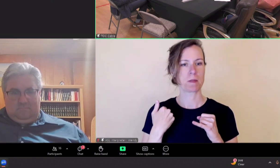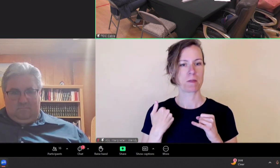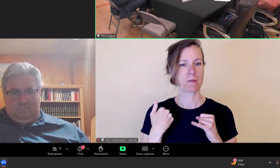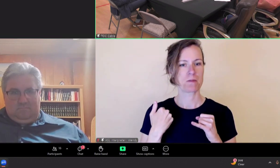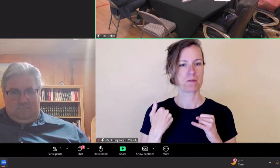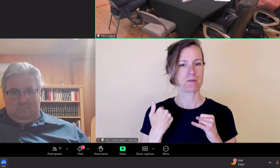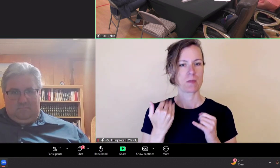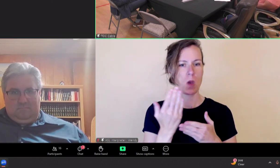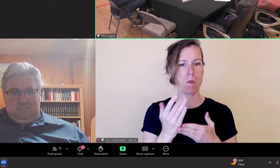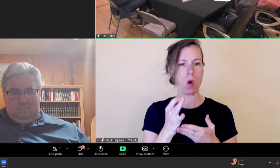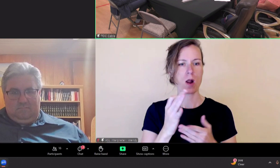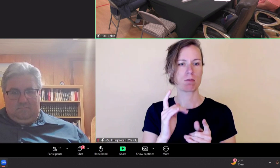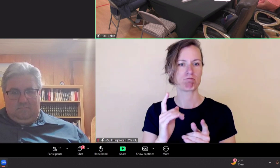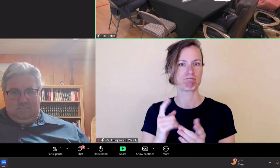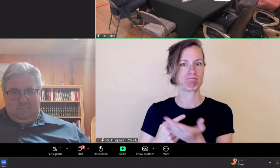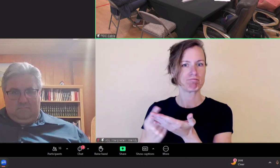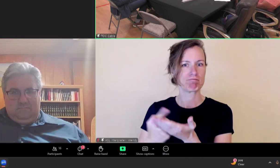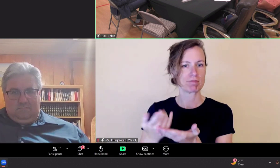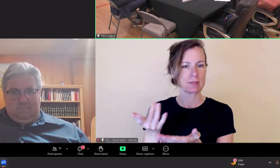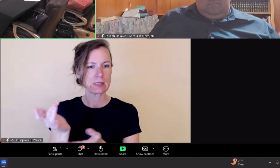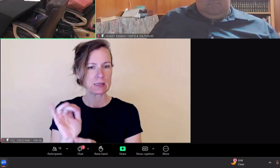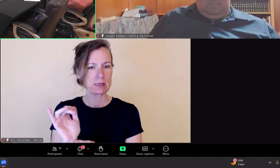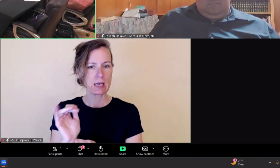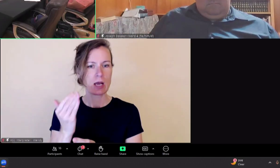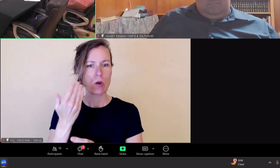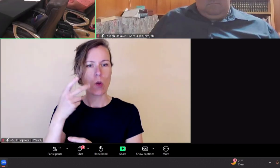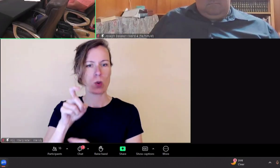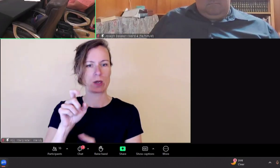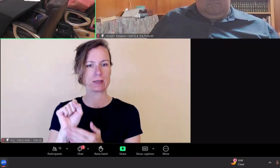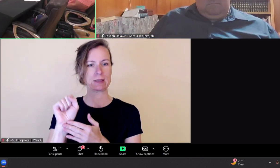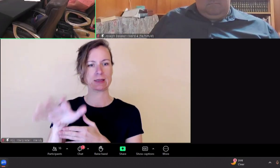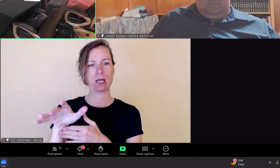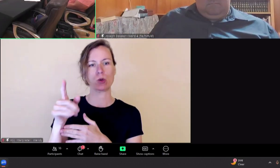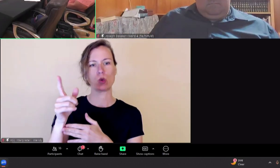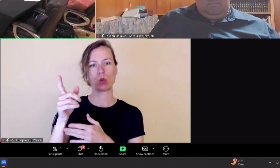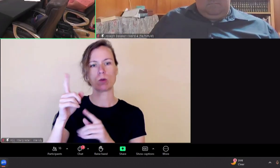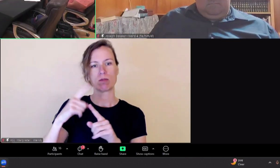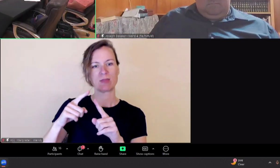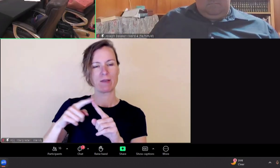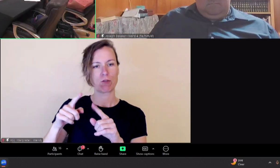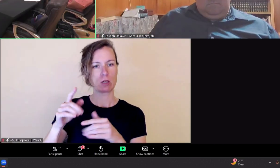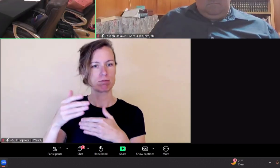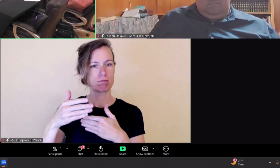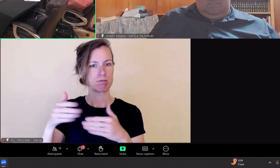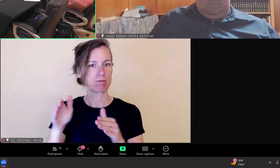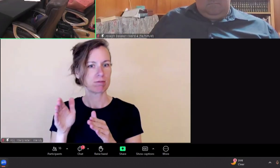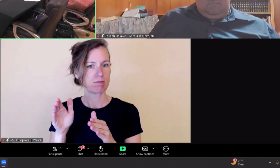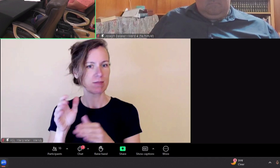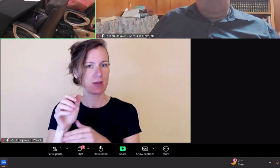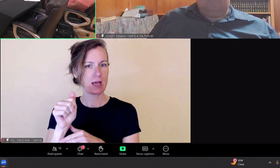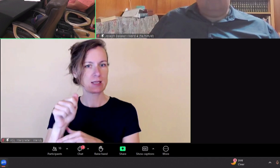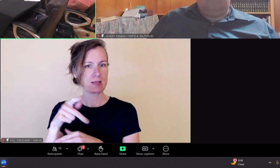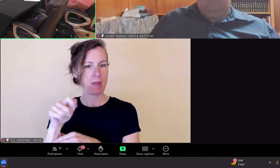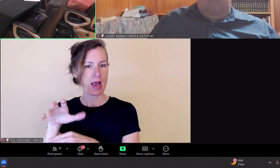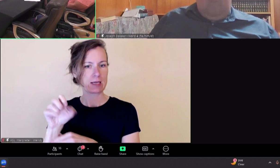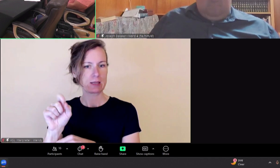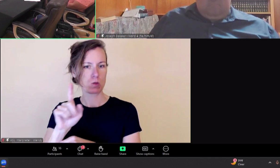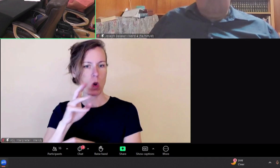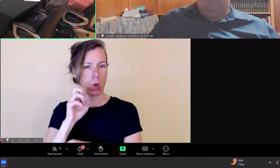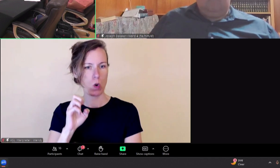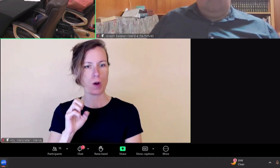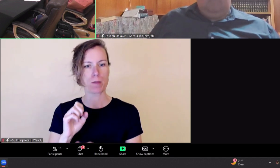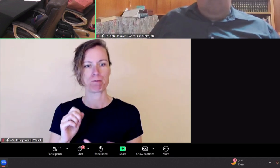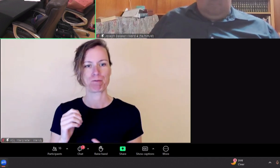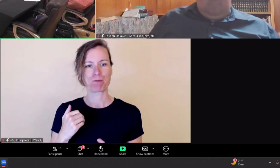still send you the blocks of spaces where these were. But I've got some staunch environmentalists in town who really appreciated the